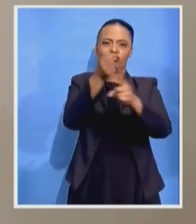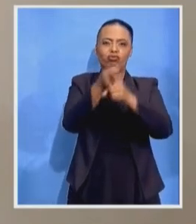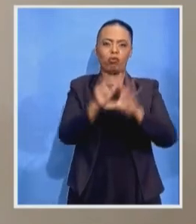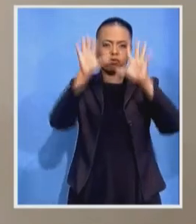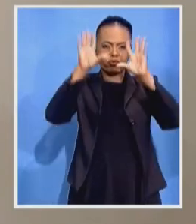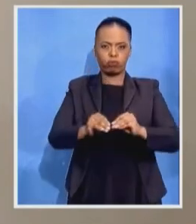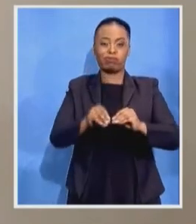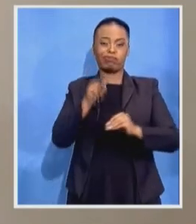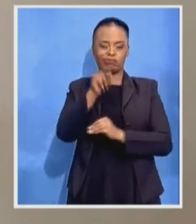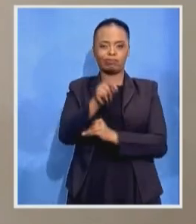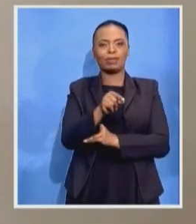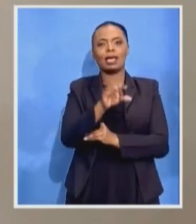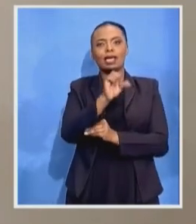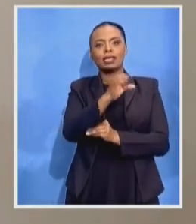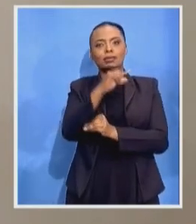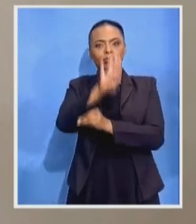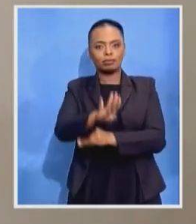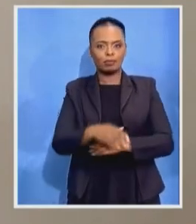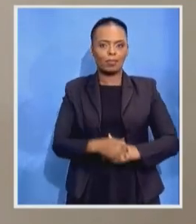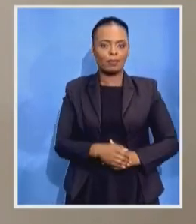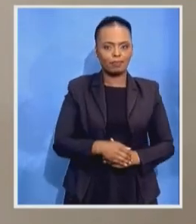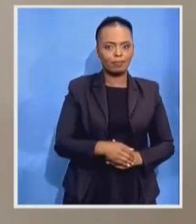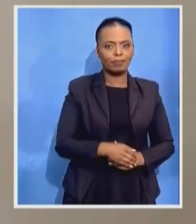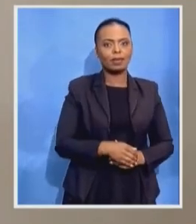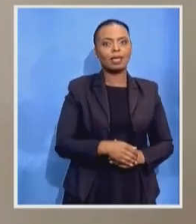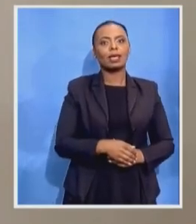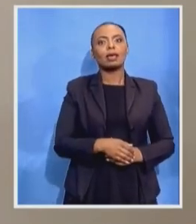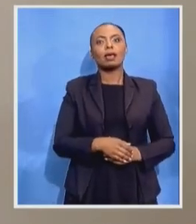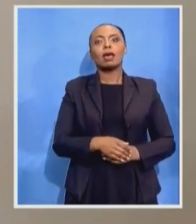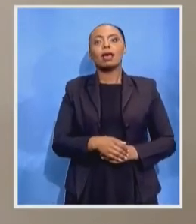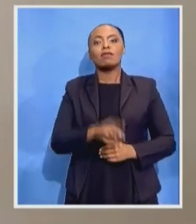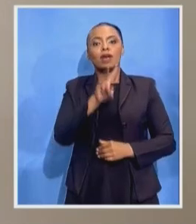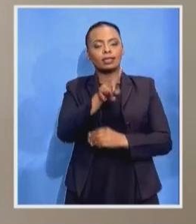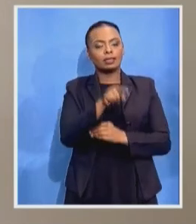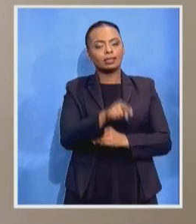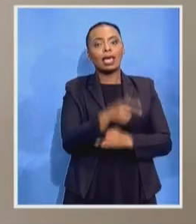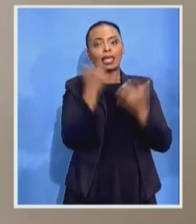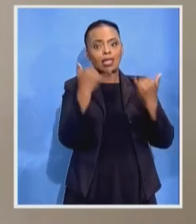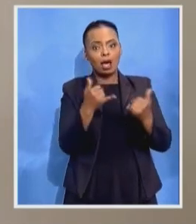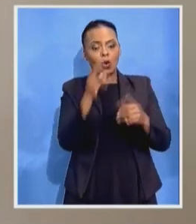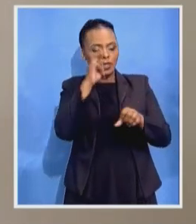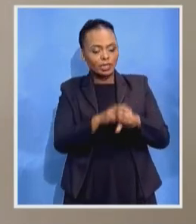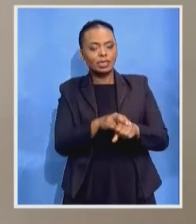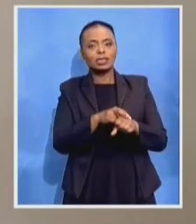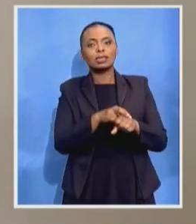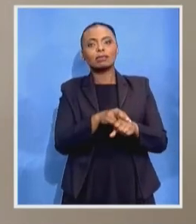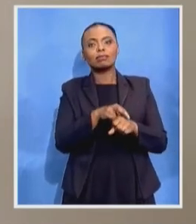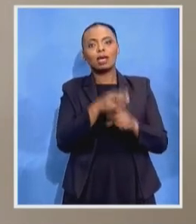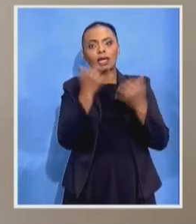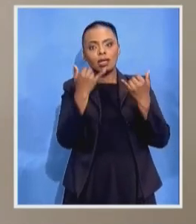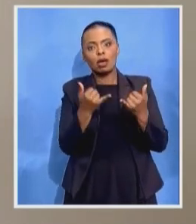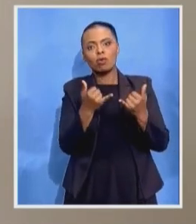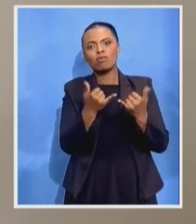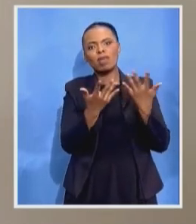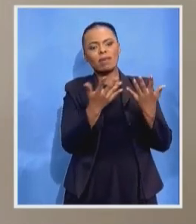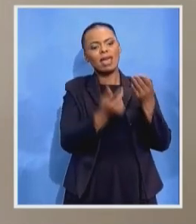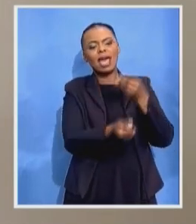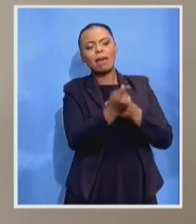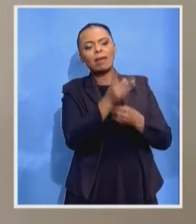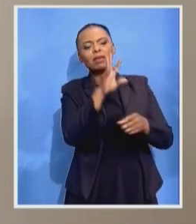further spell out on how to deal with such cases where unpopular or corrupt candidates are being imposed on